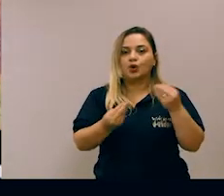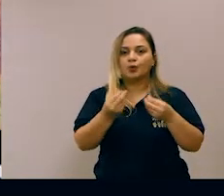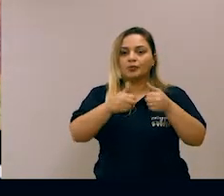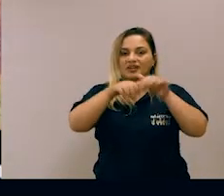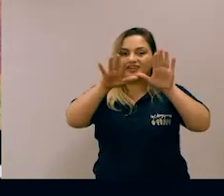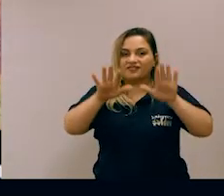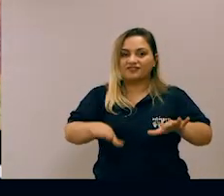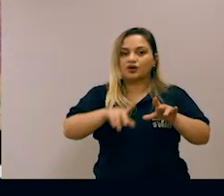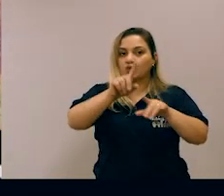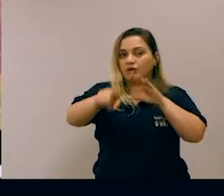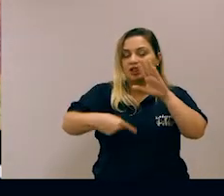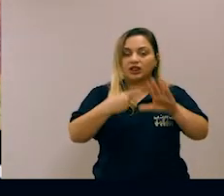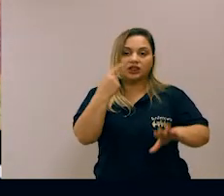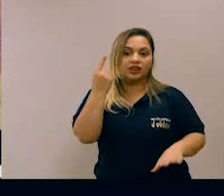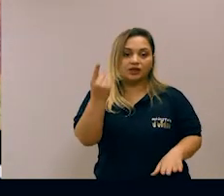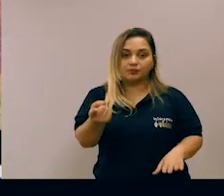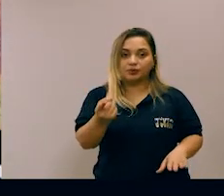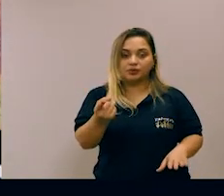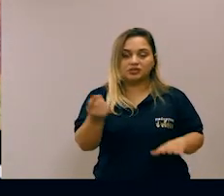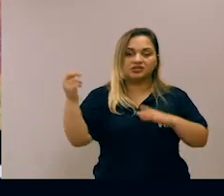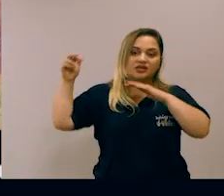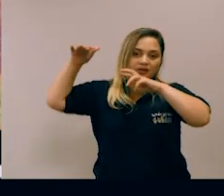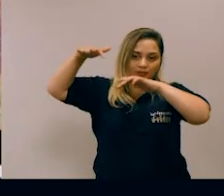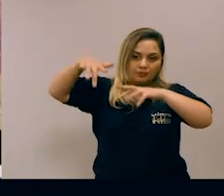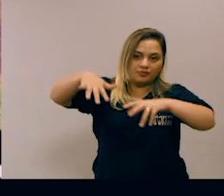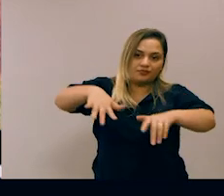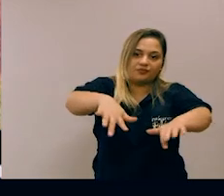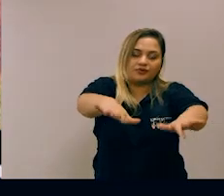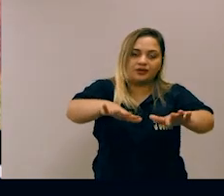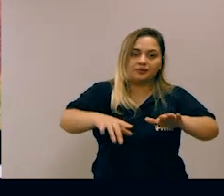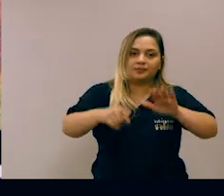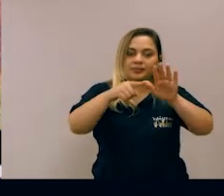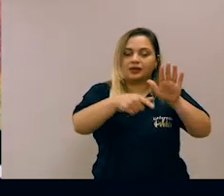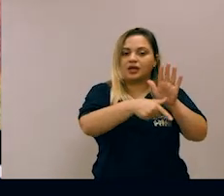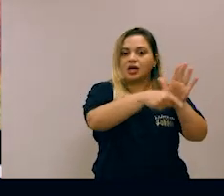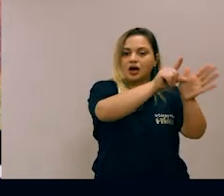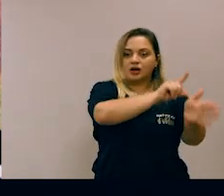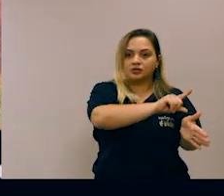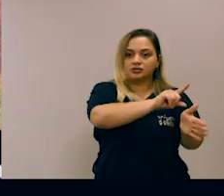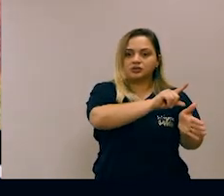and the heat map. Here you can see the region after being